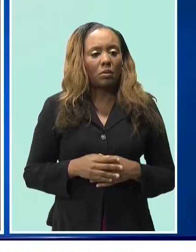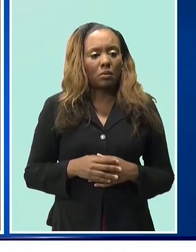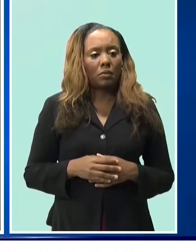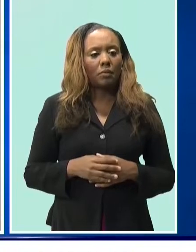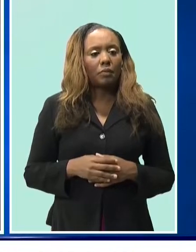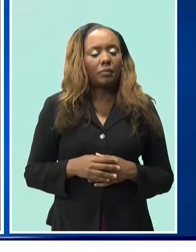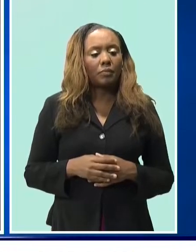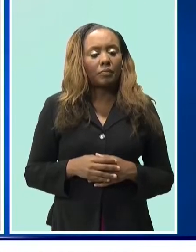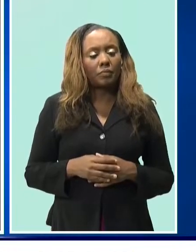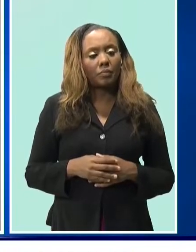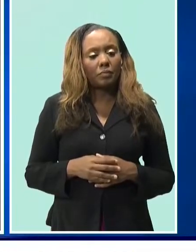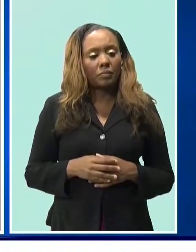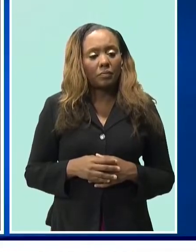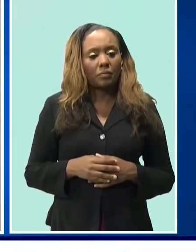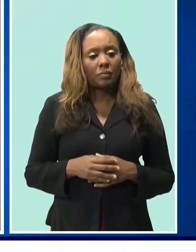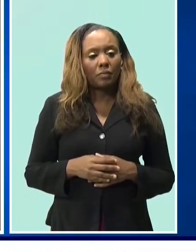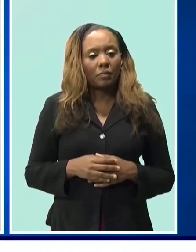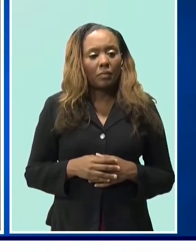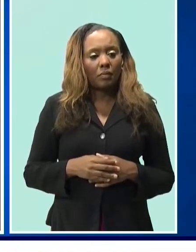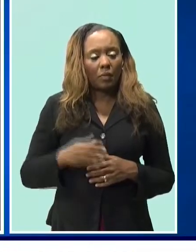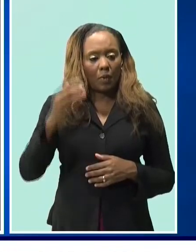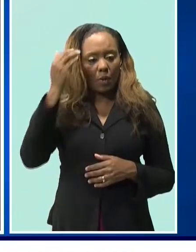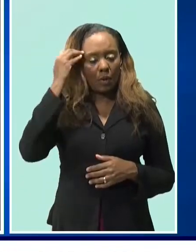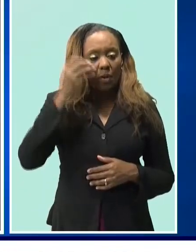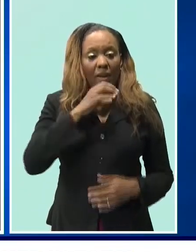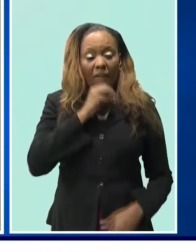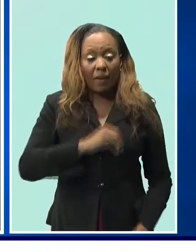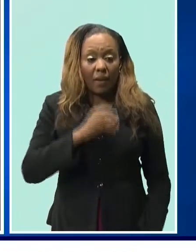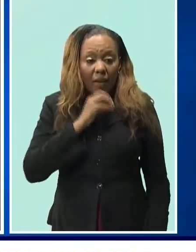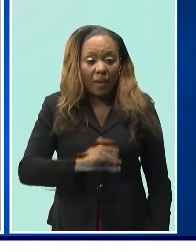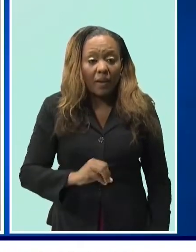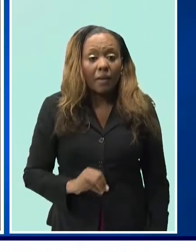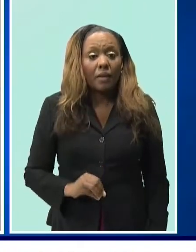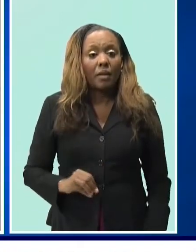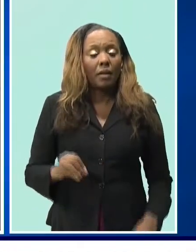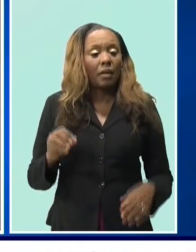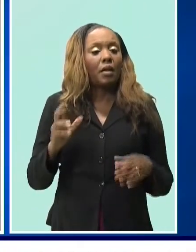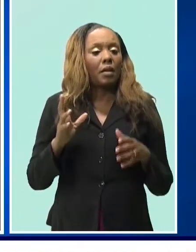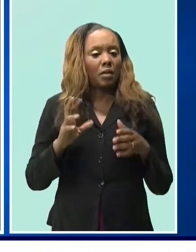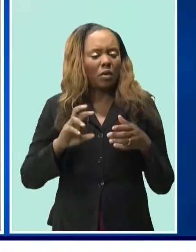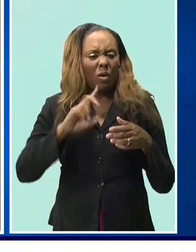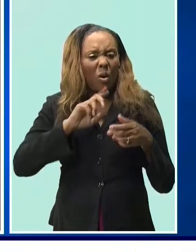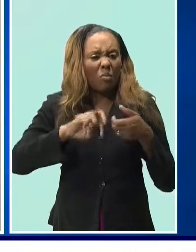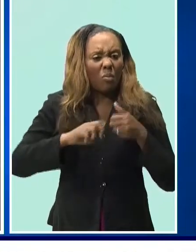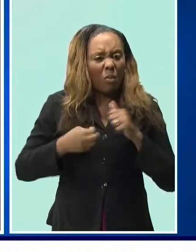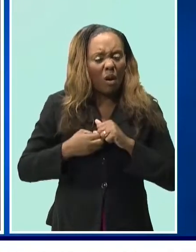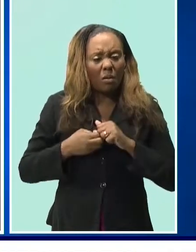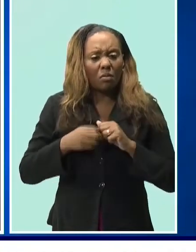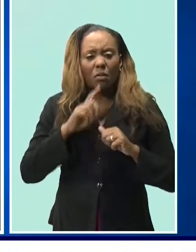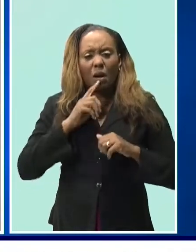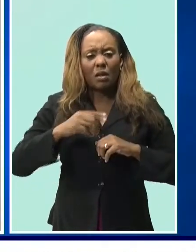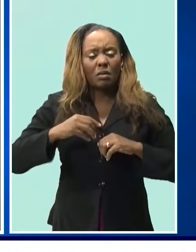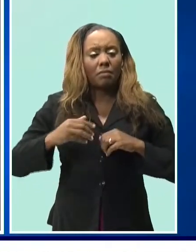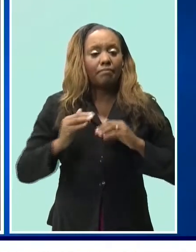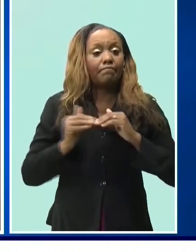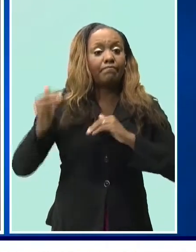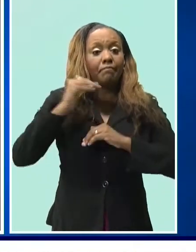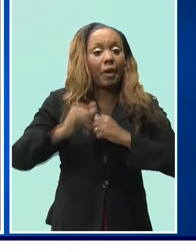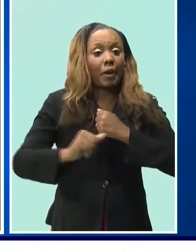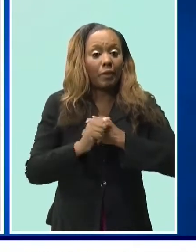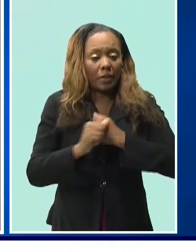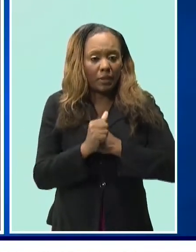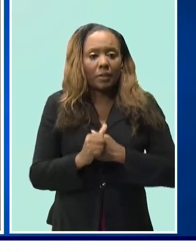do mention age being a risk factor and the presence of comorbidities. And in this particular case, this guy did